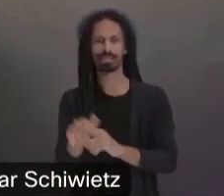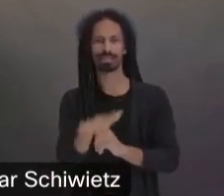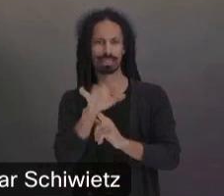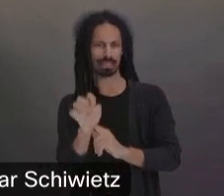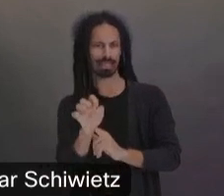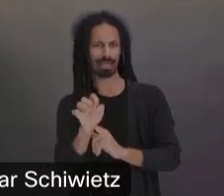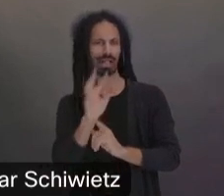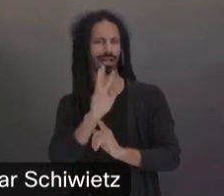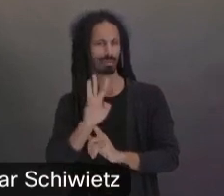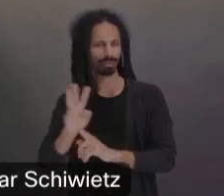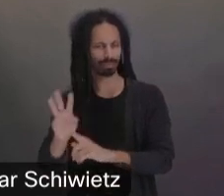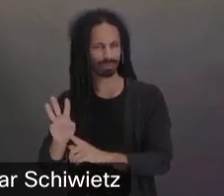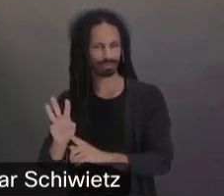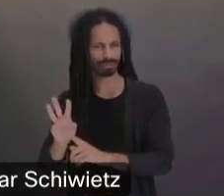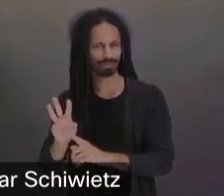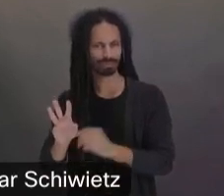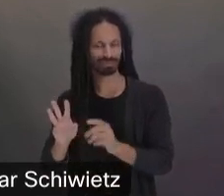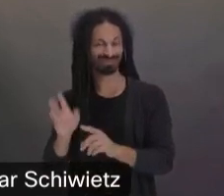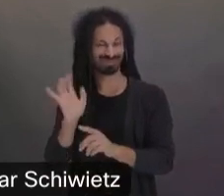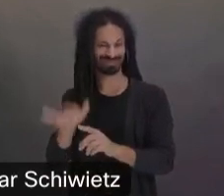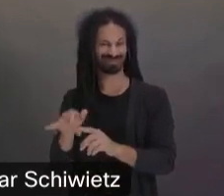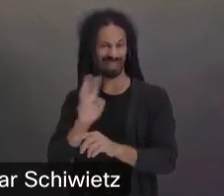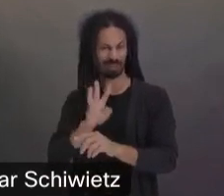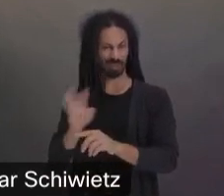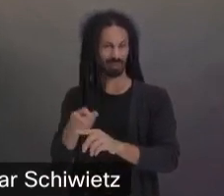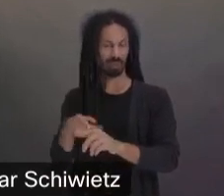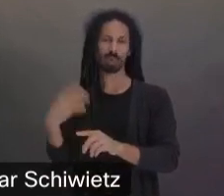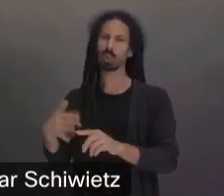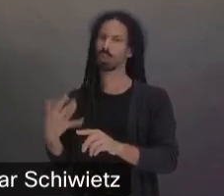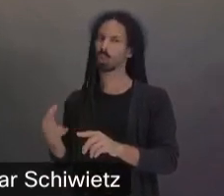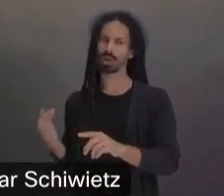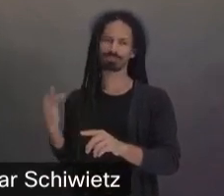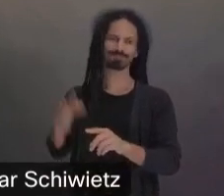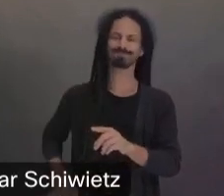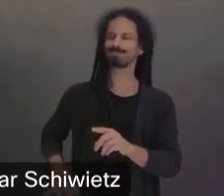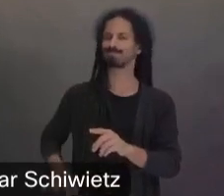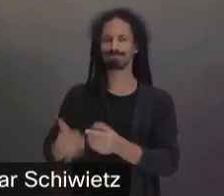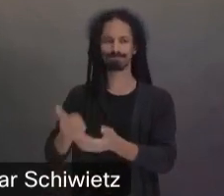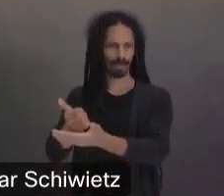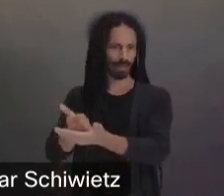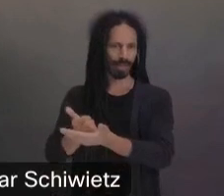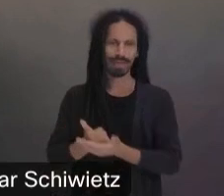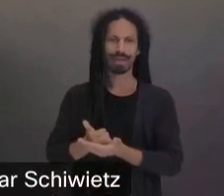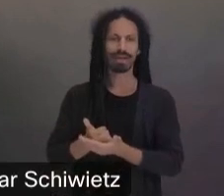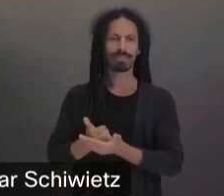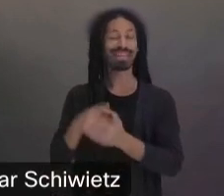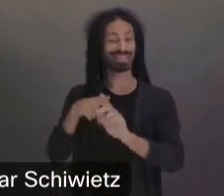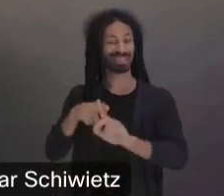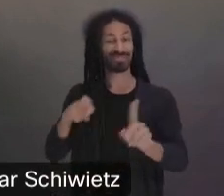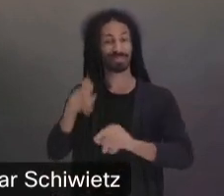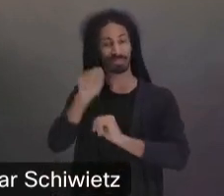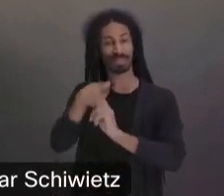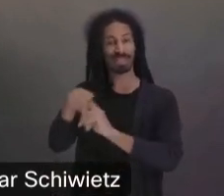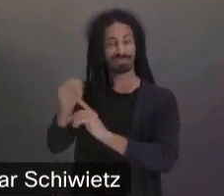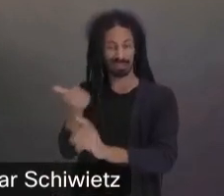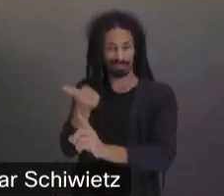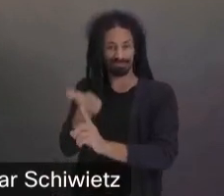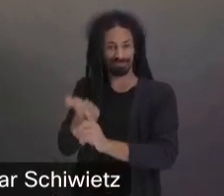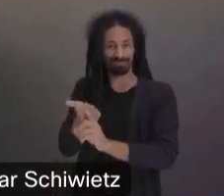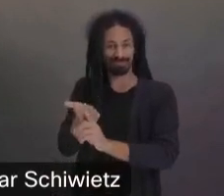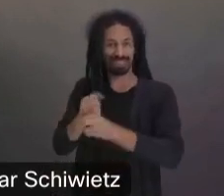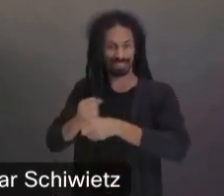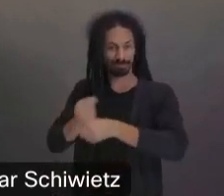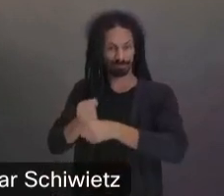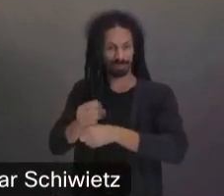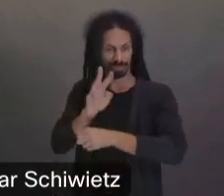is really a helpful resource, and it is from APA itself. So it